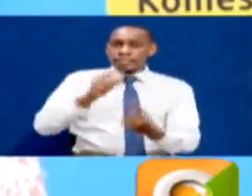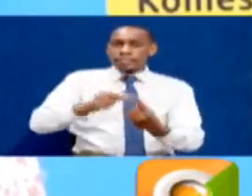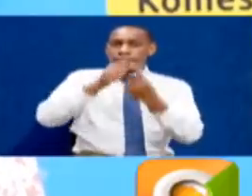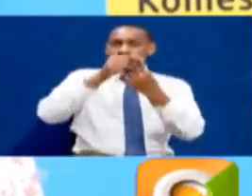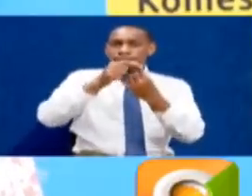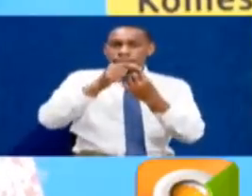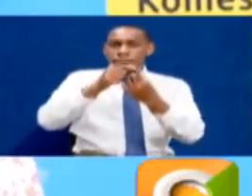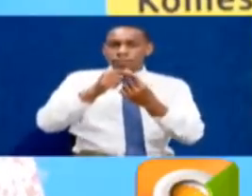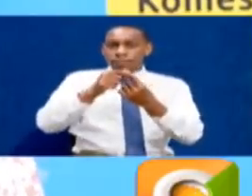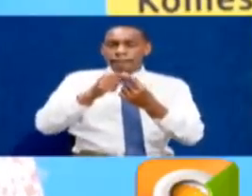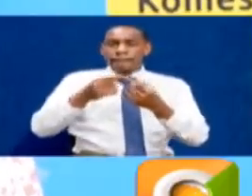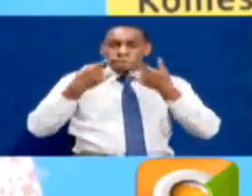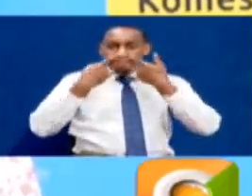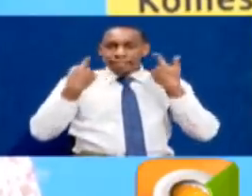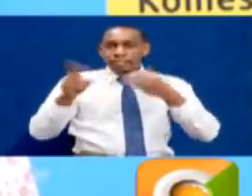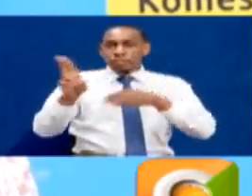especially